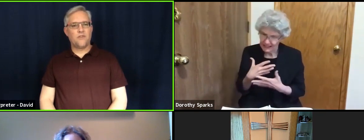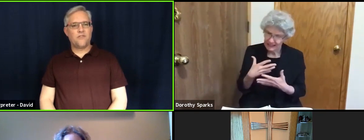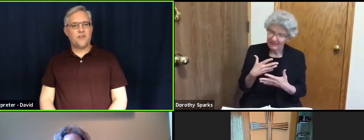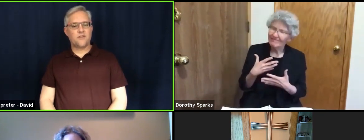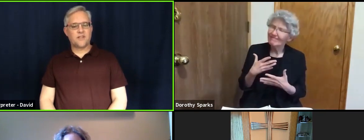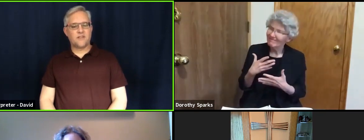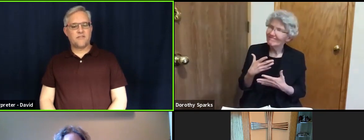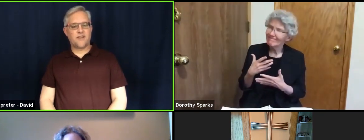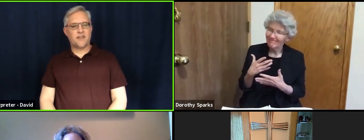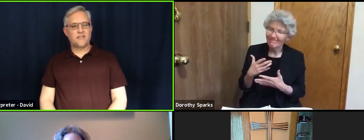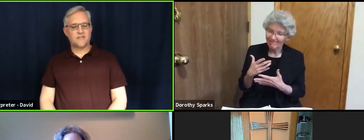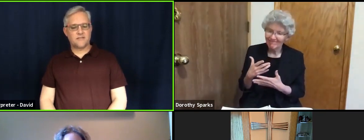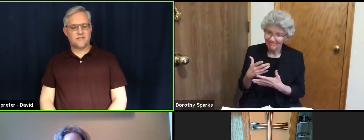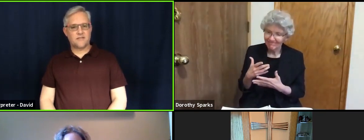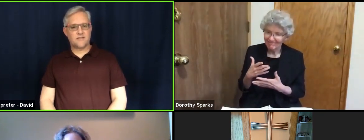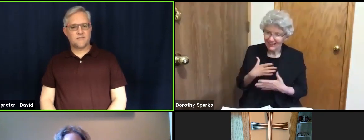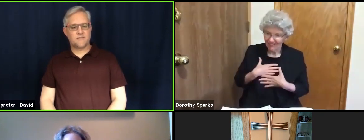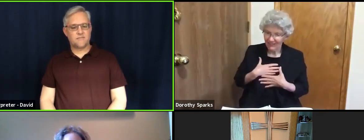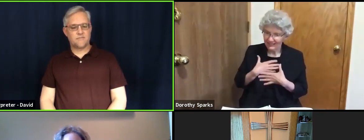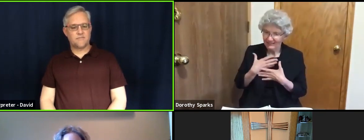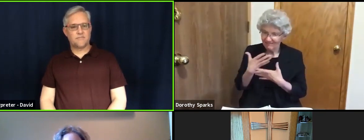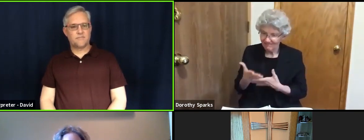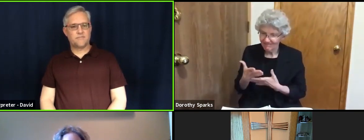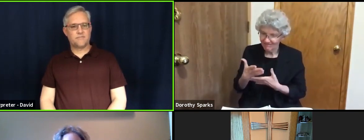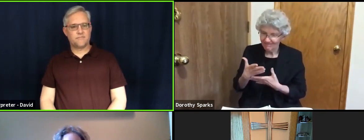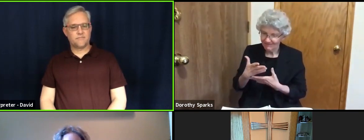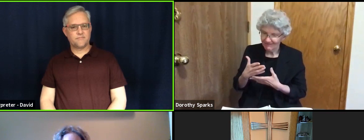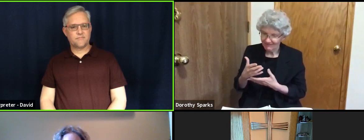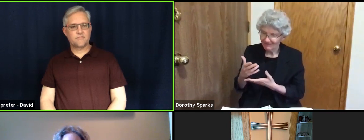When we fear to confess,